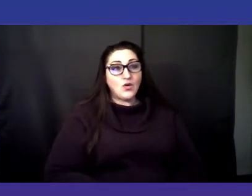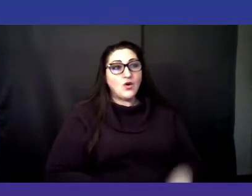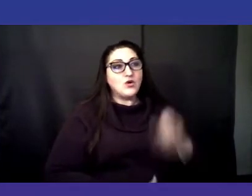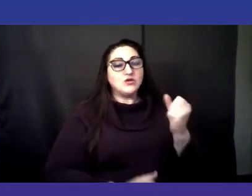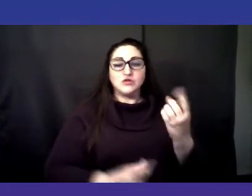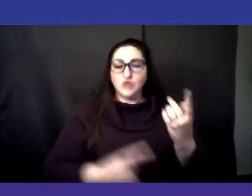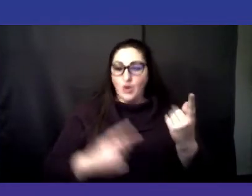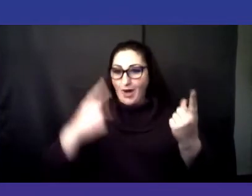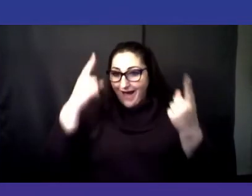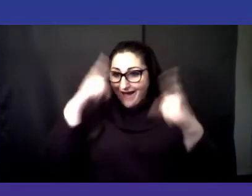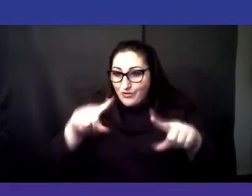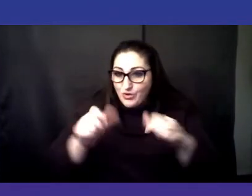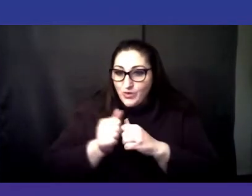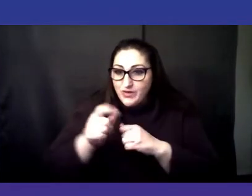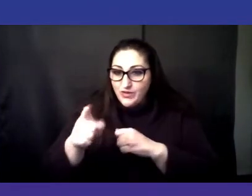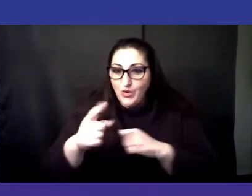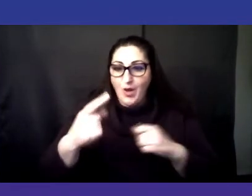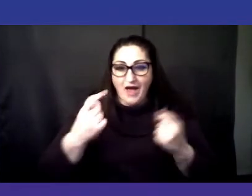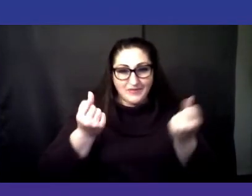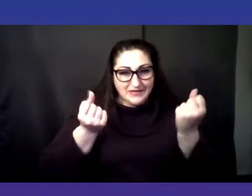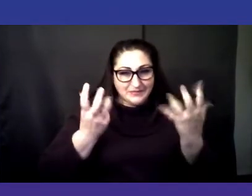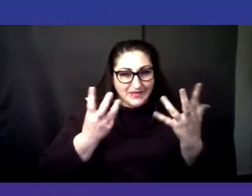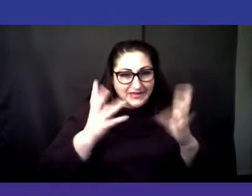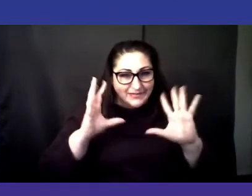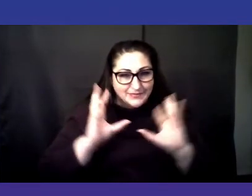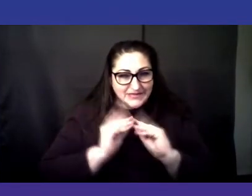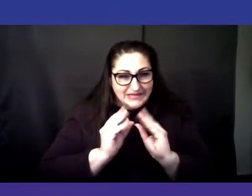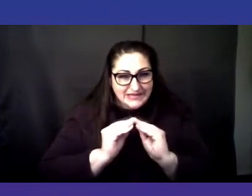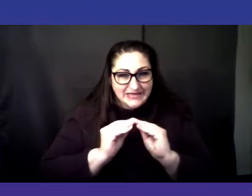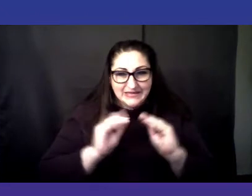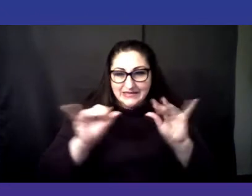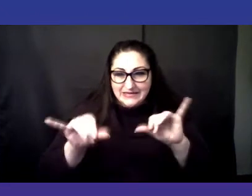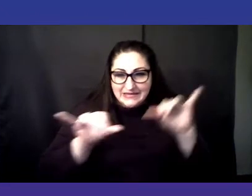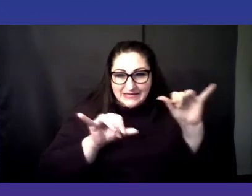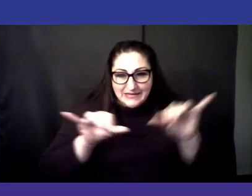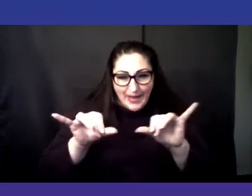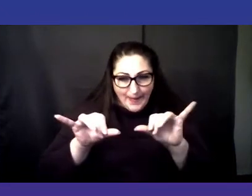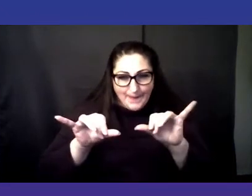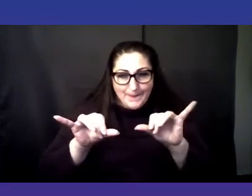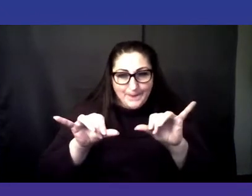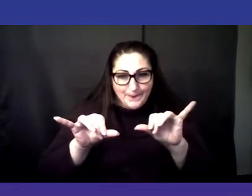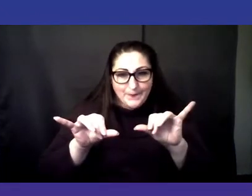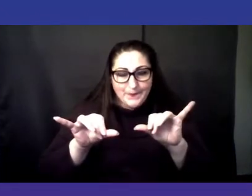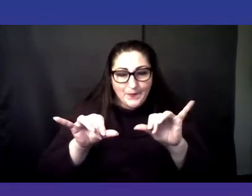of meetings too, where a person has to do a land